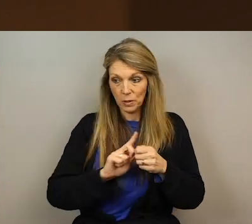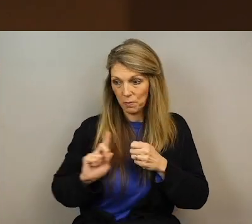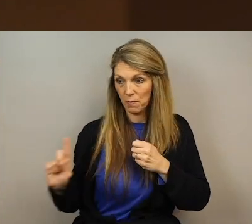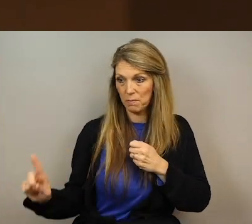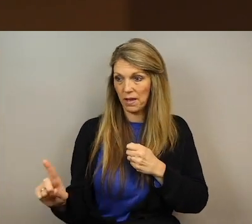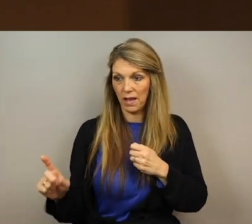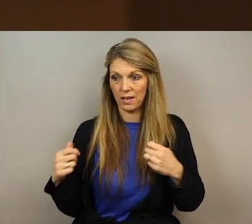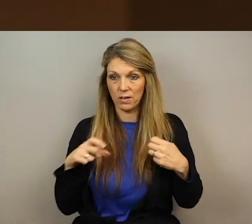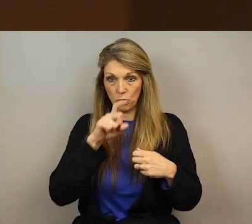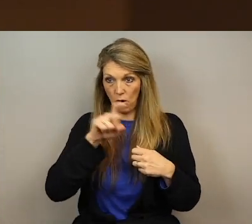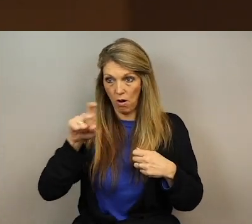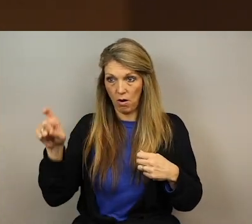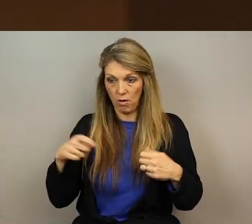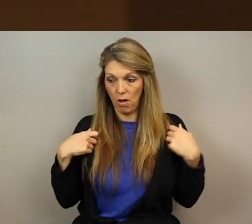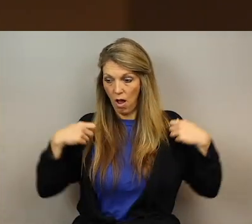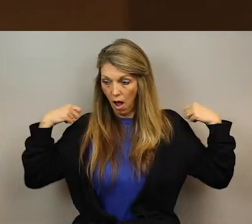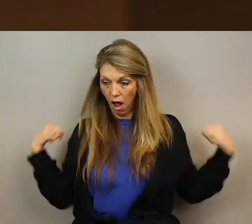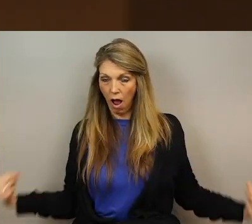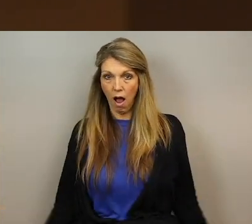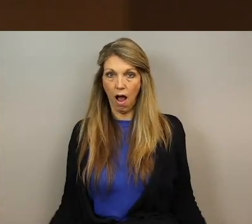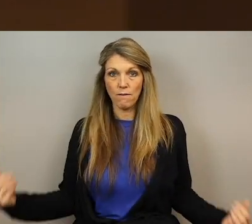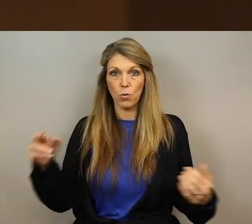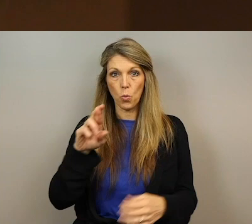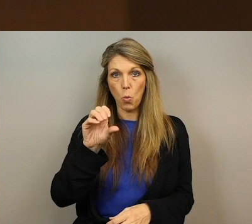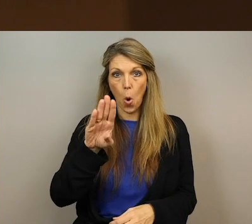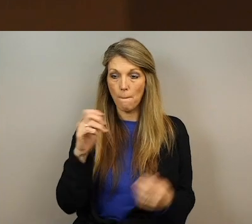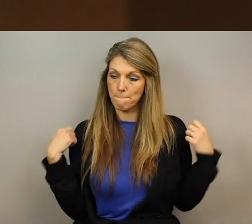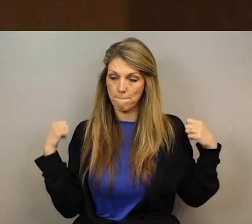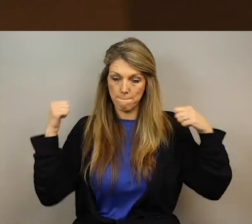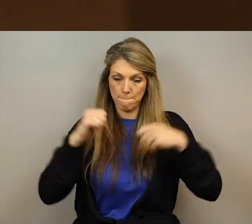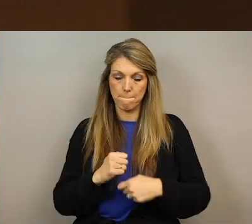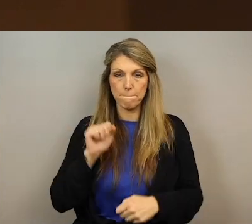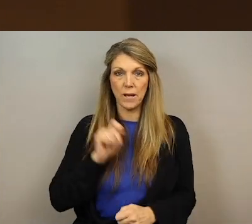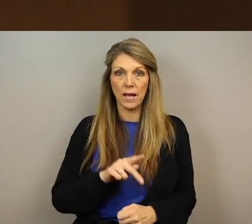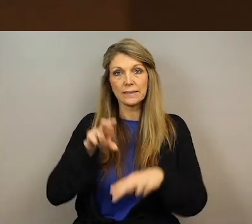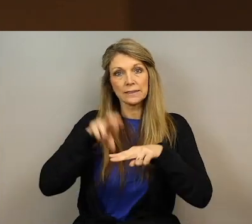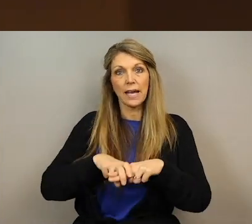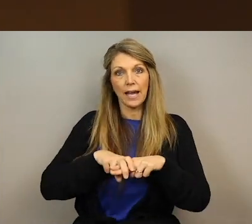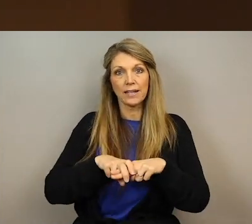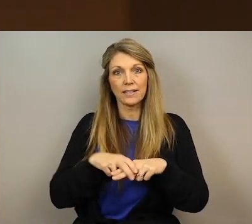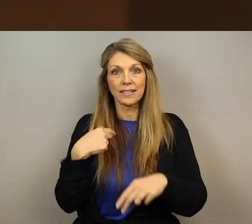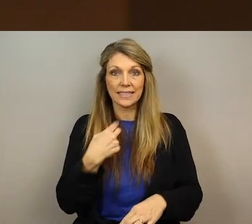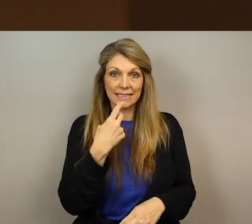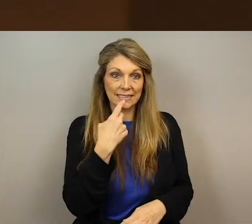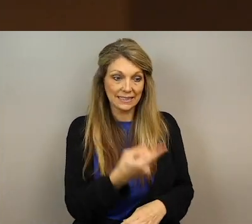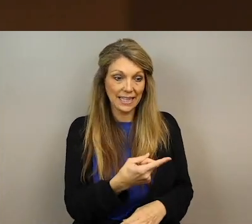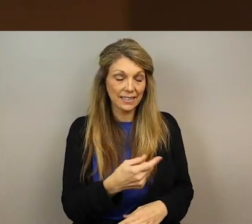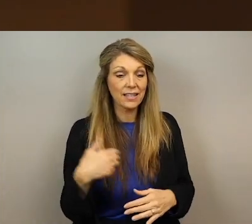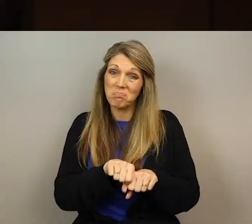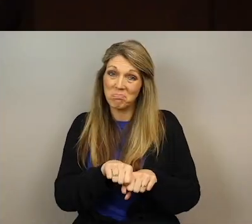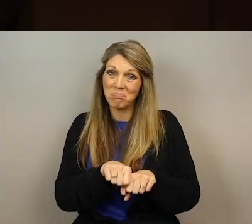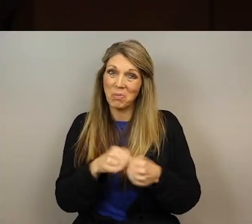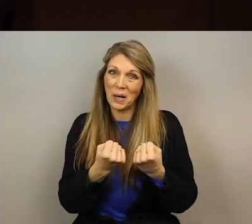to the coat rack, took off his outside coat, put on his judge's robe, and sat back down. He looked at the young lady and said, "Young